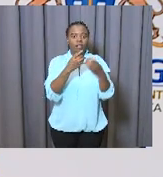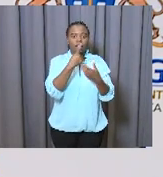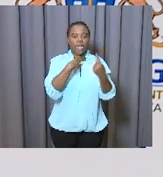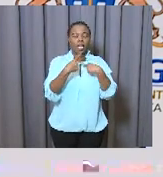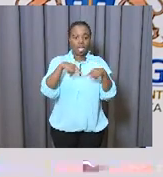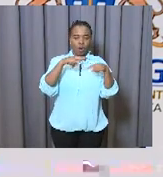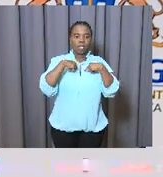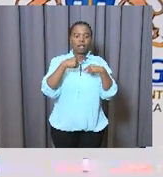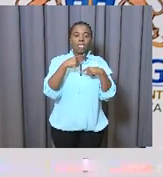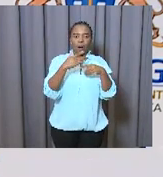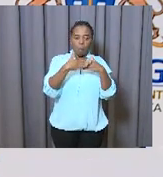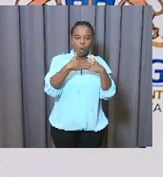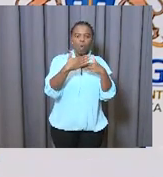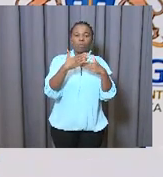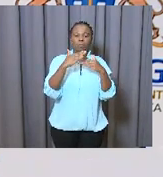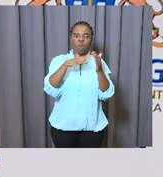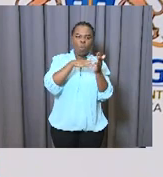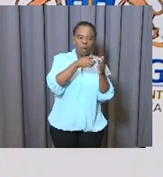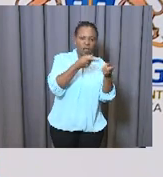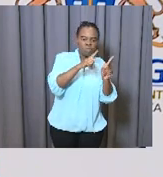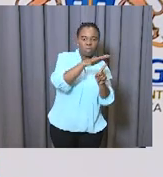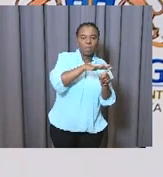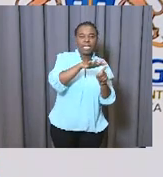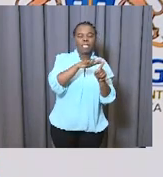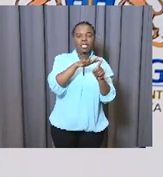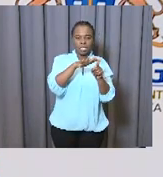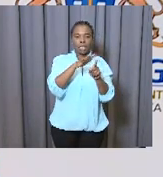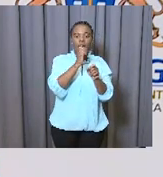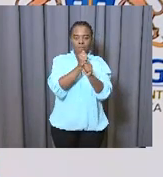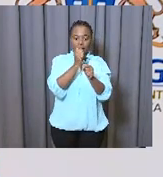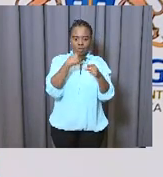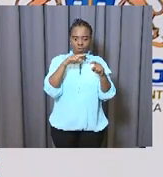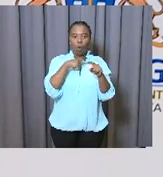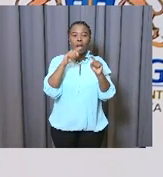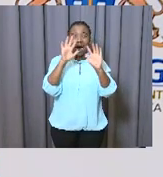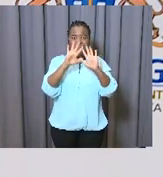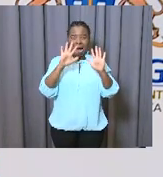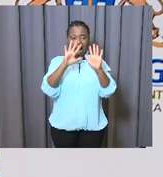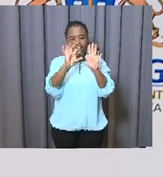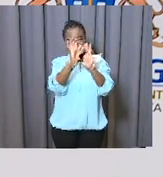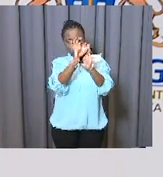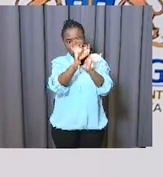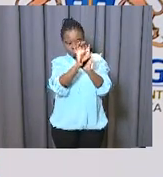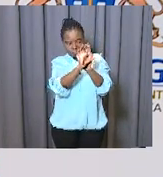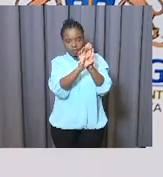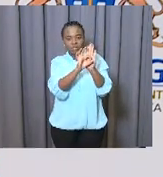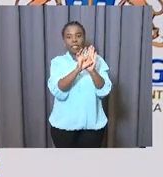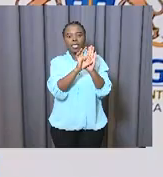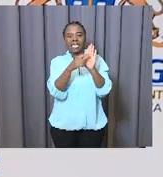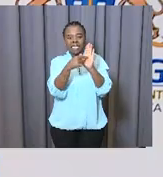risk and high vulnerability make us give color code that as an area that